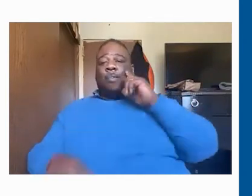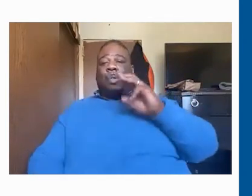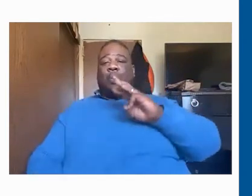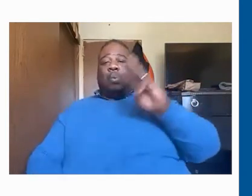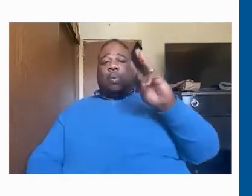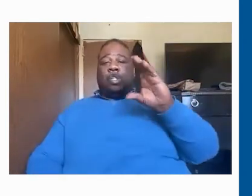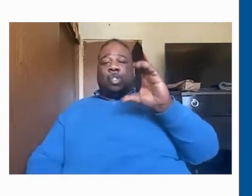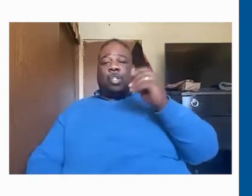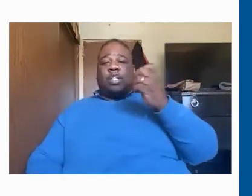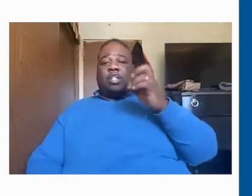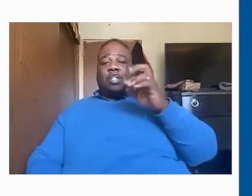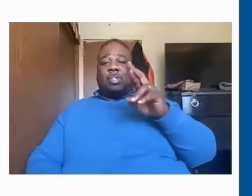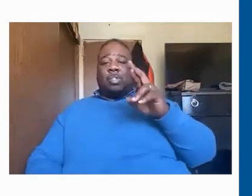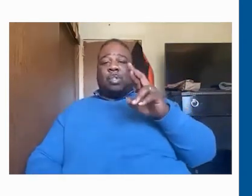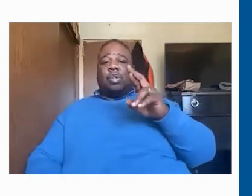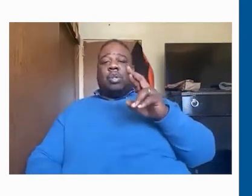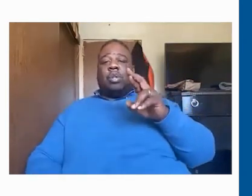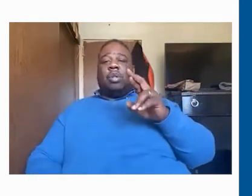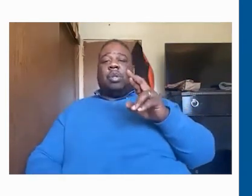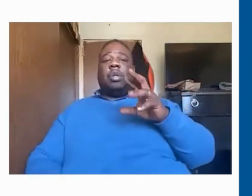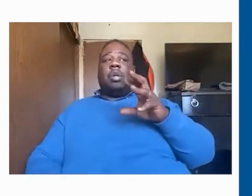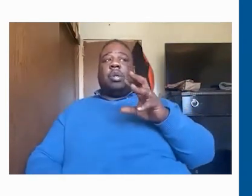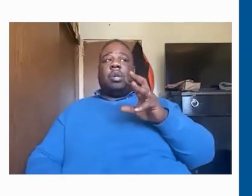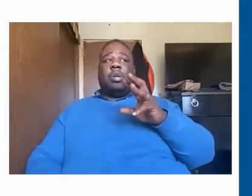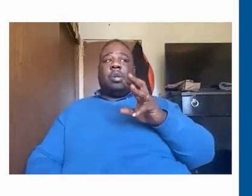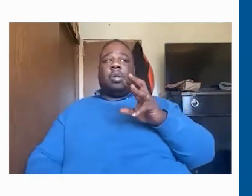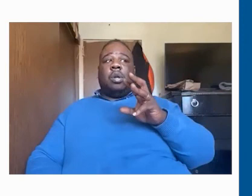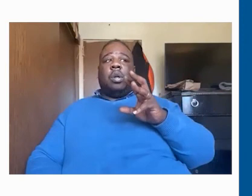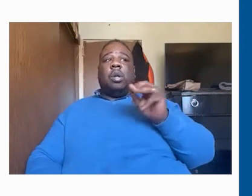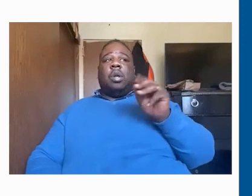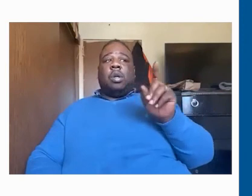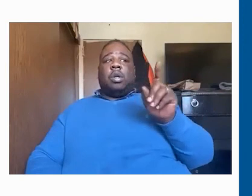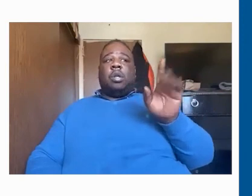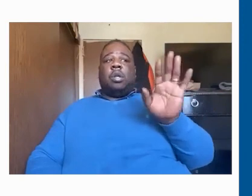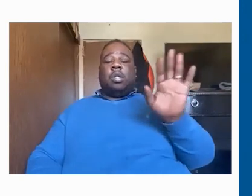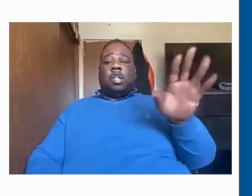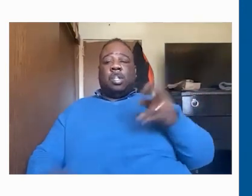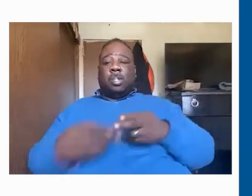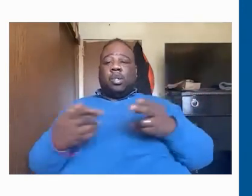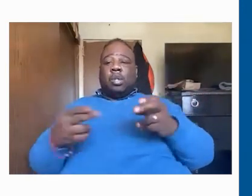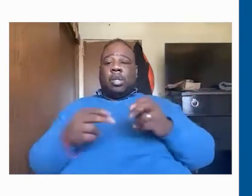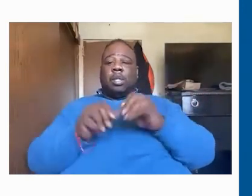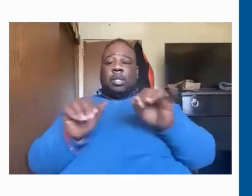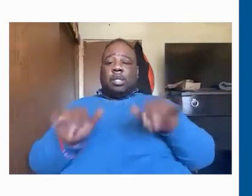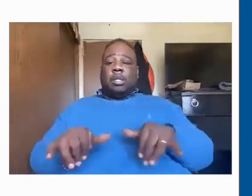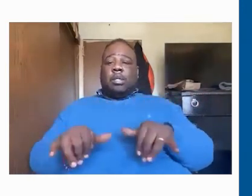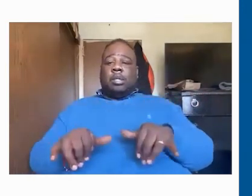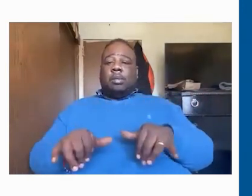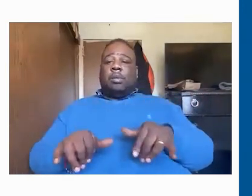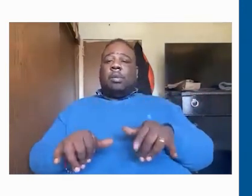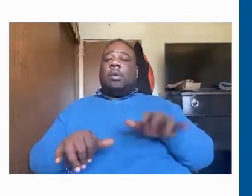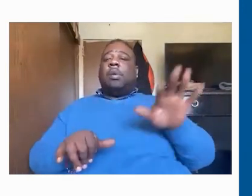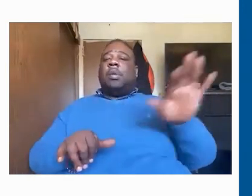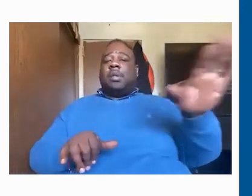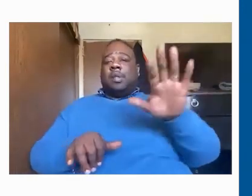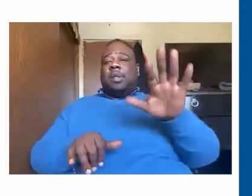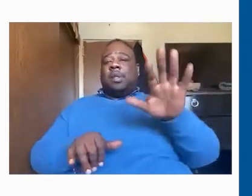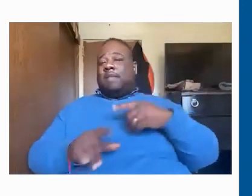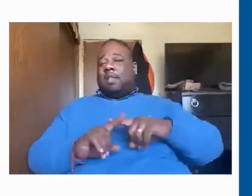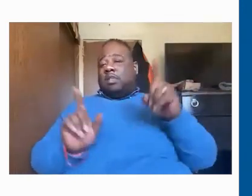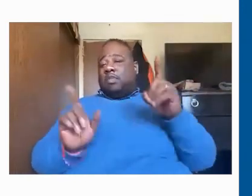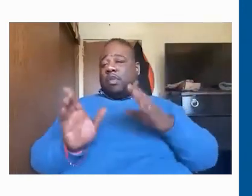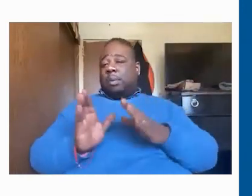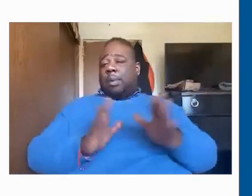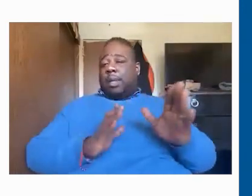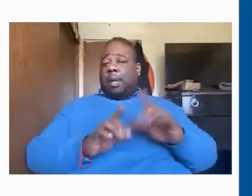County. Their plans might be, obviously their shelter system and plans, they may be a little different. So for our office, we